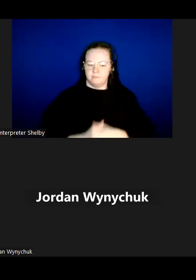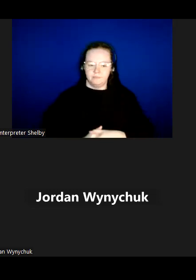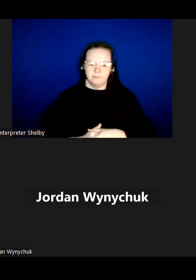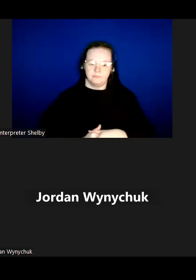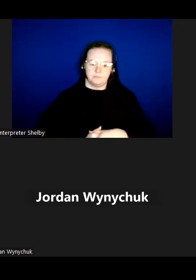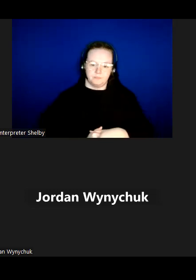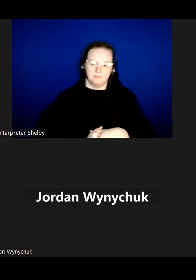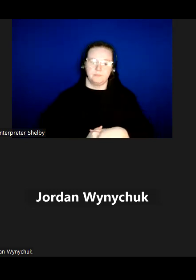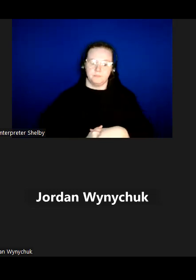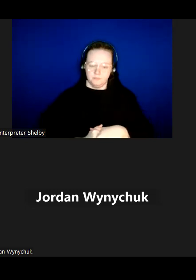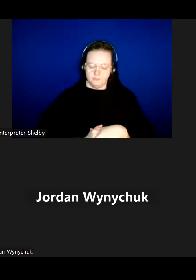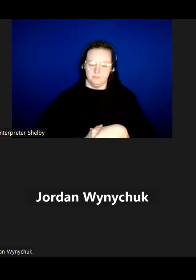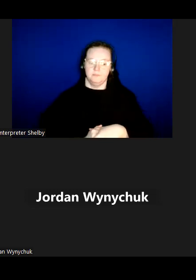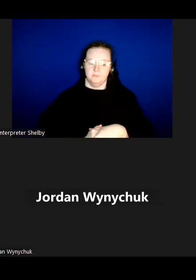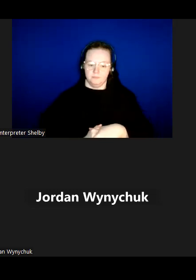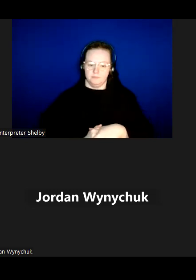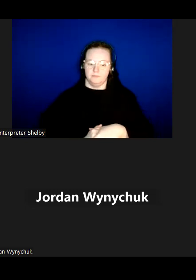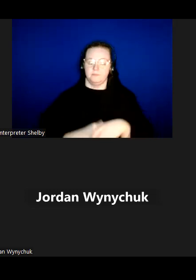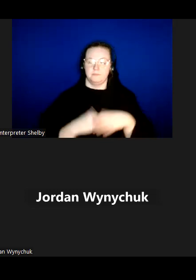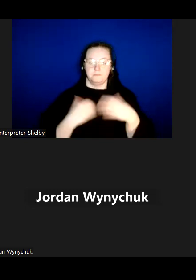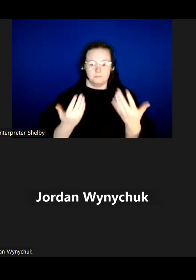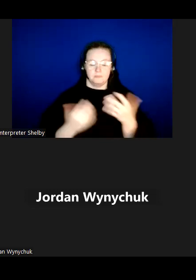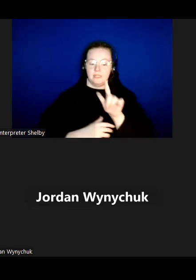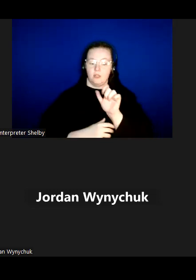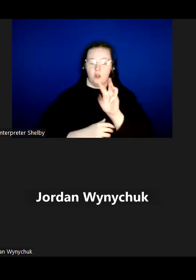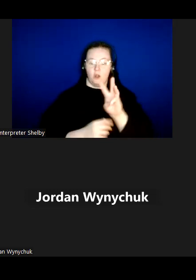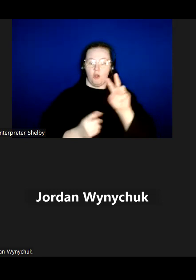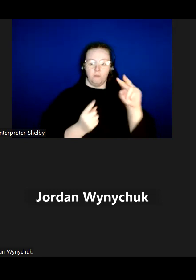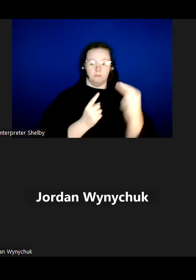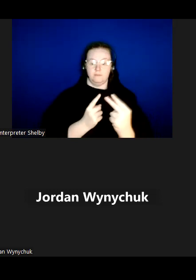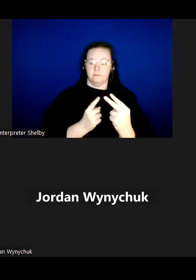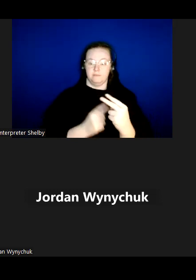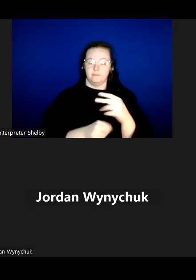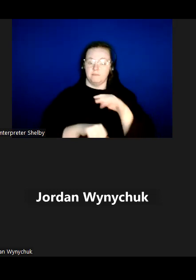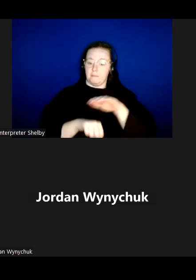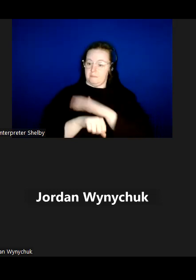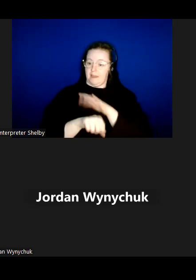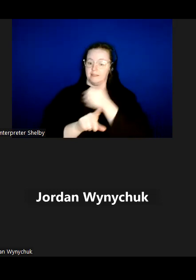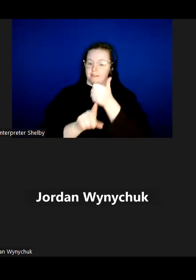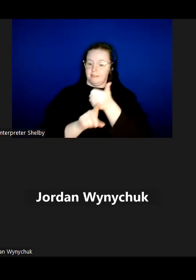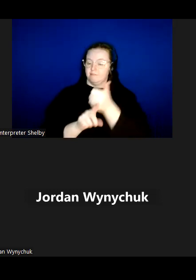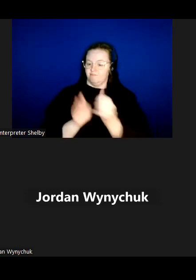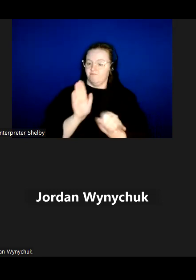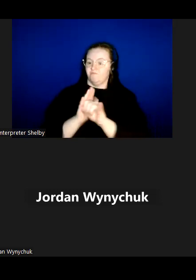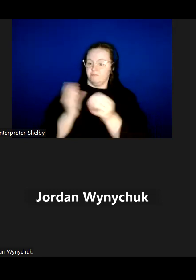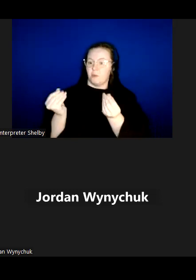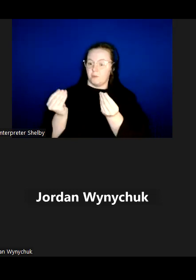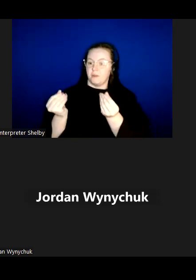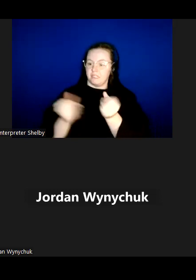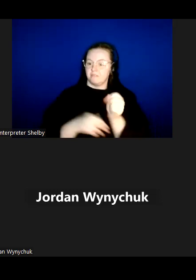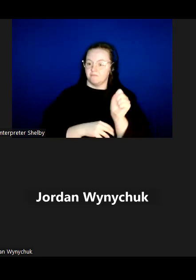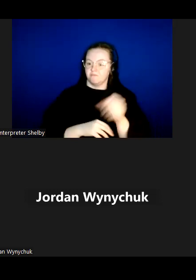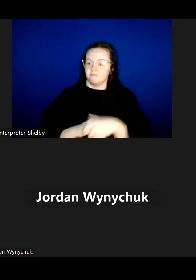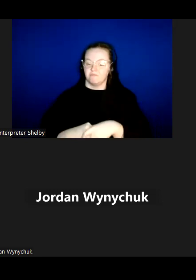So in the eyes of the law, pets are considered property. Okay,